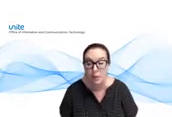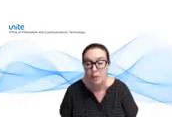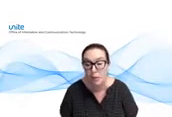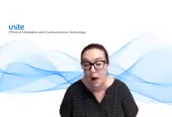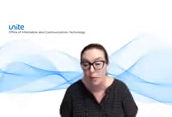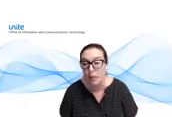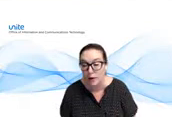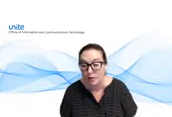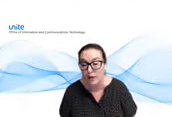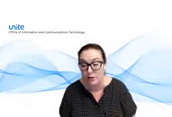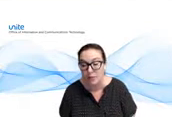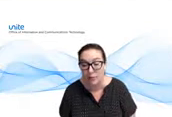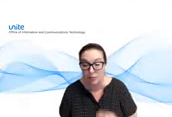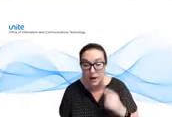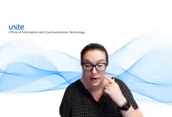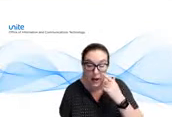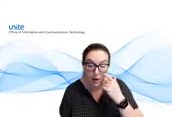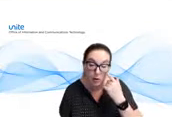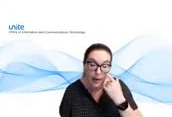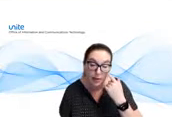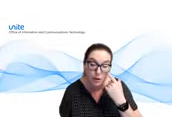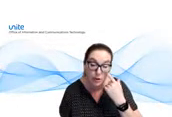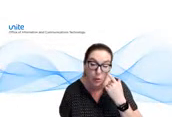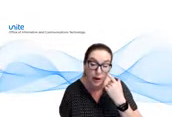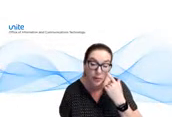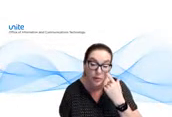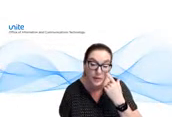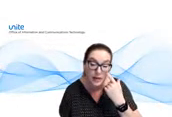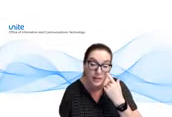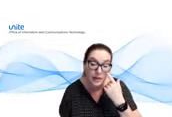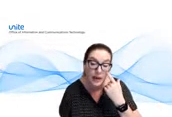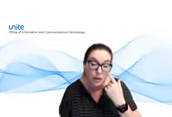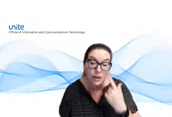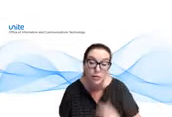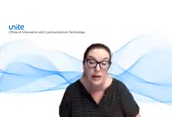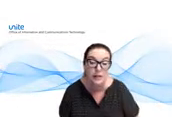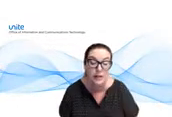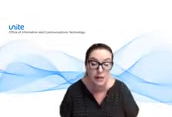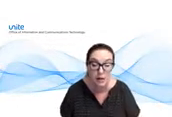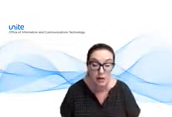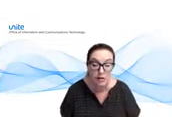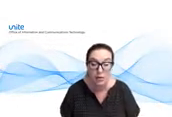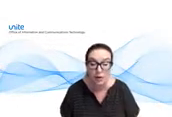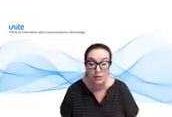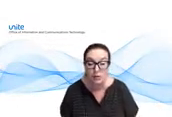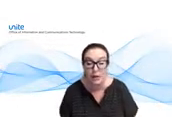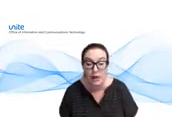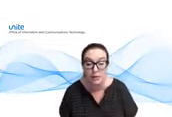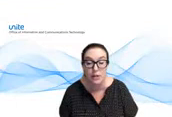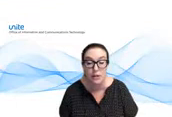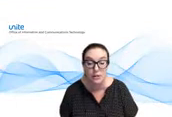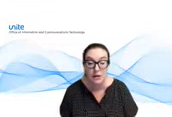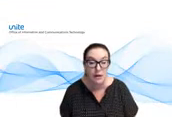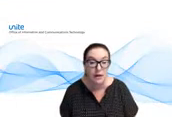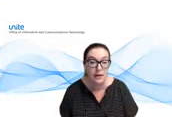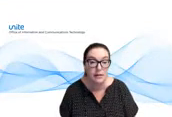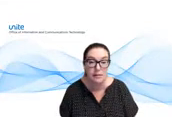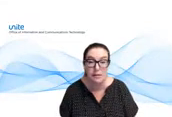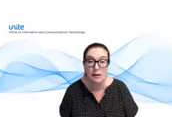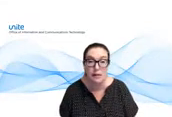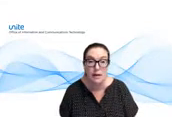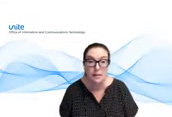services. PowerPoint, for example, right now will caption while you're presenting and actually translate to over 20